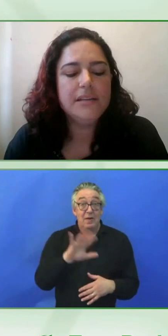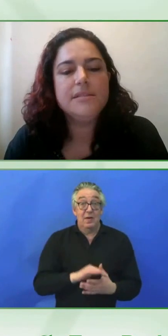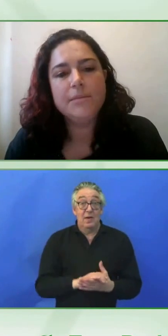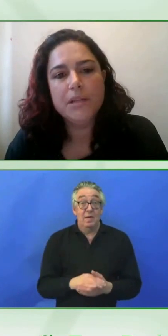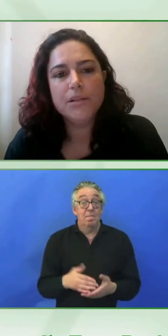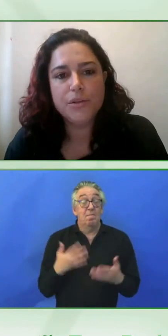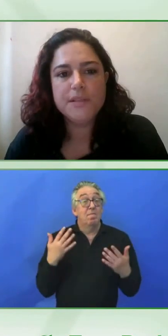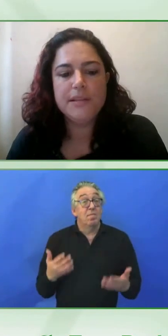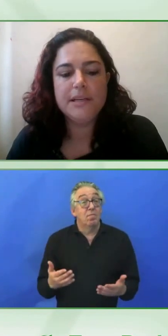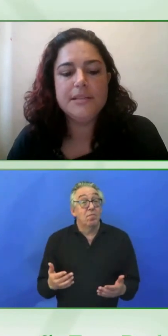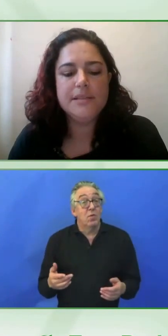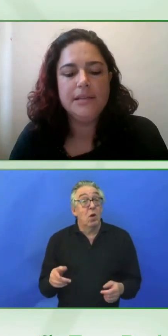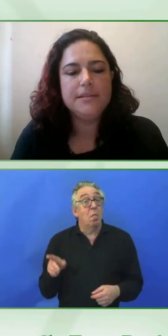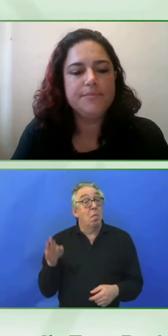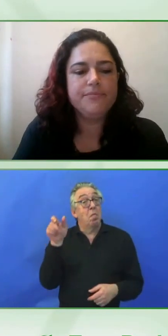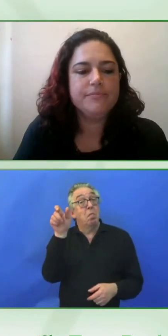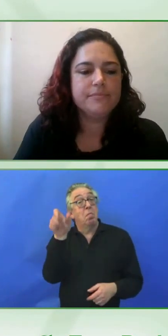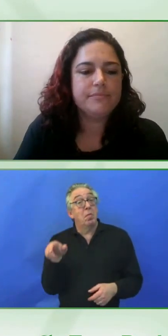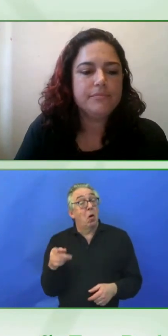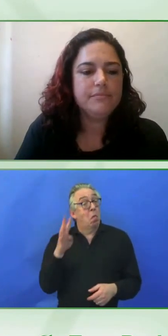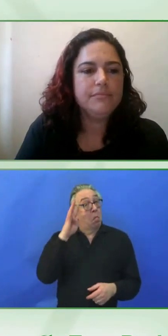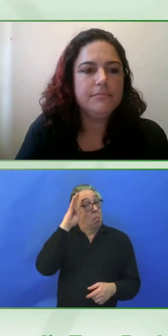creating similar groups in their cities.